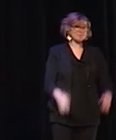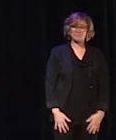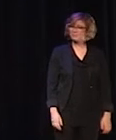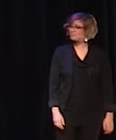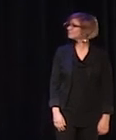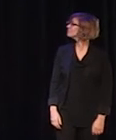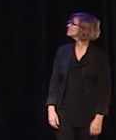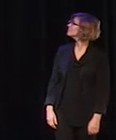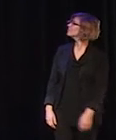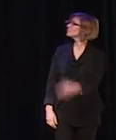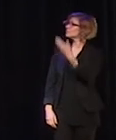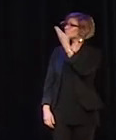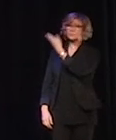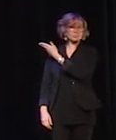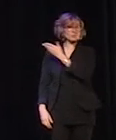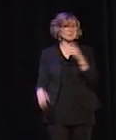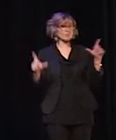this. This is a frame.